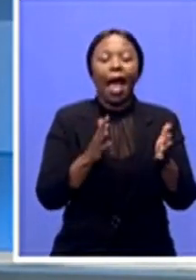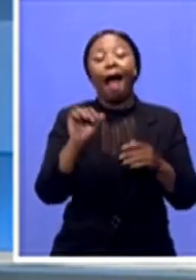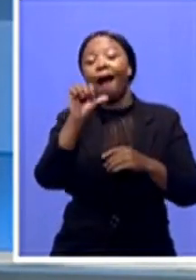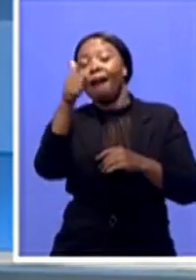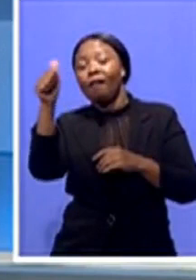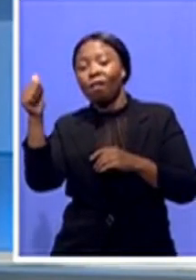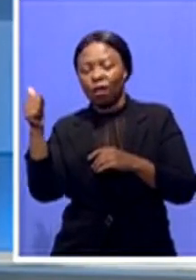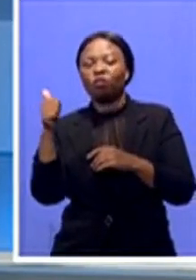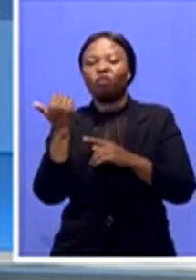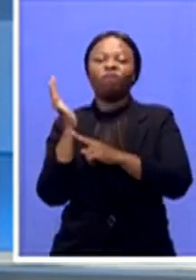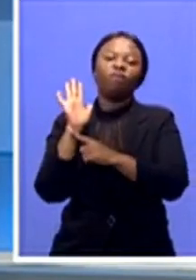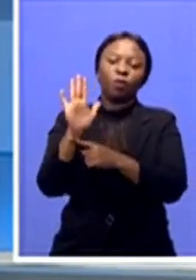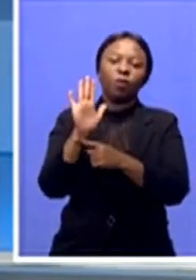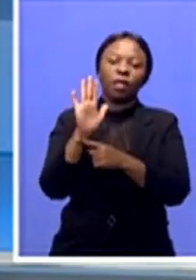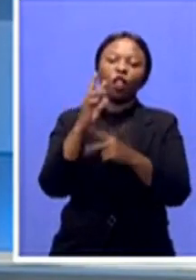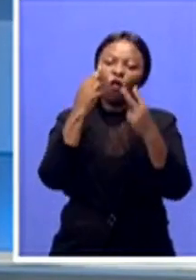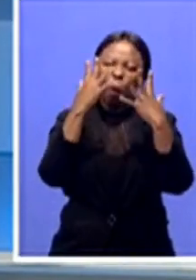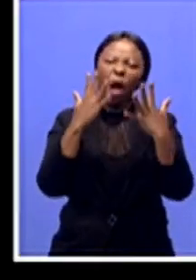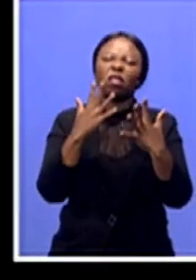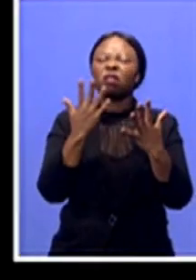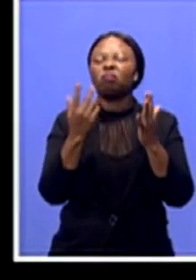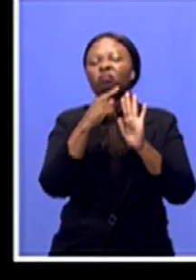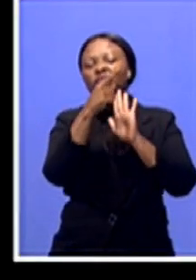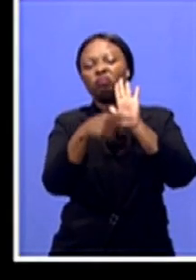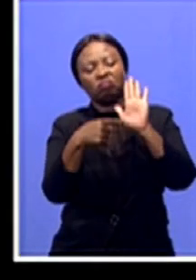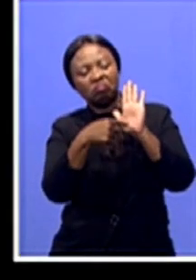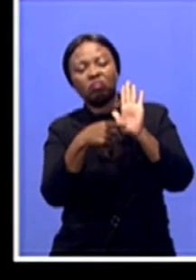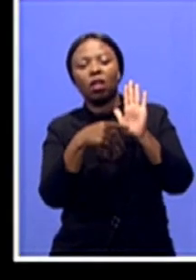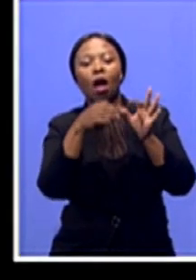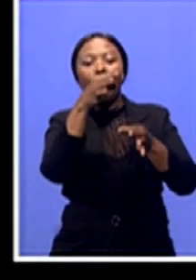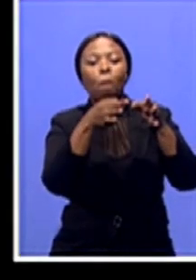a sense of where political parties will be in your province. So this is